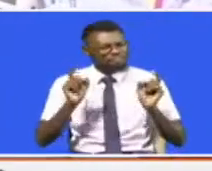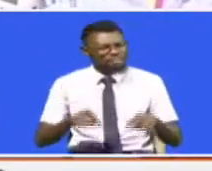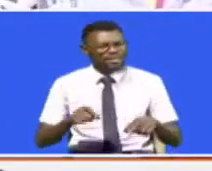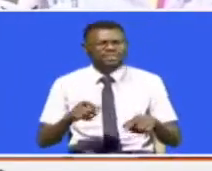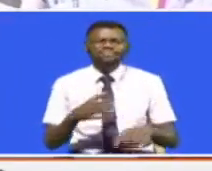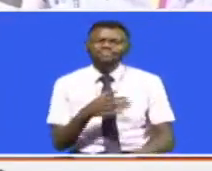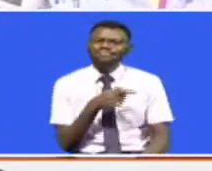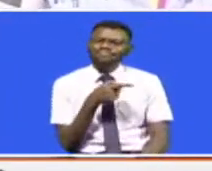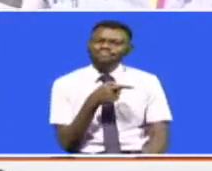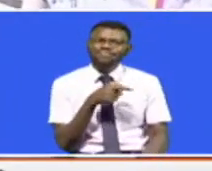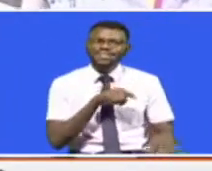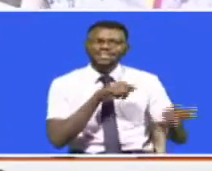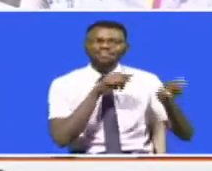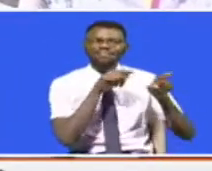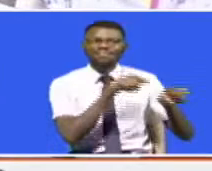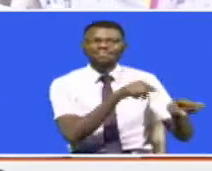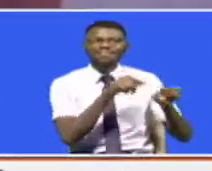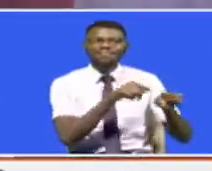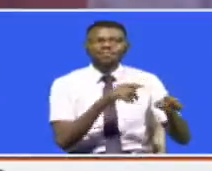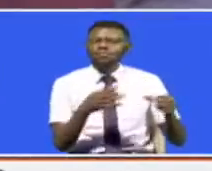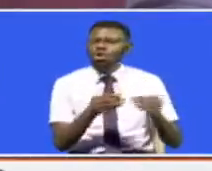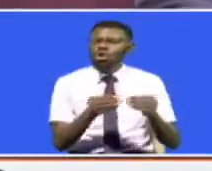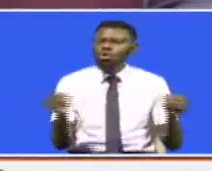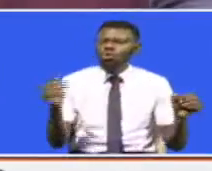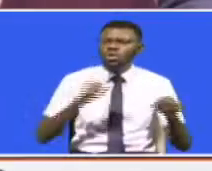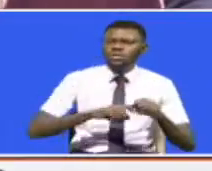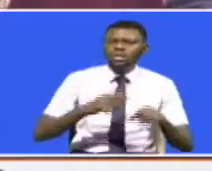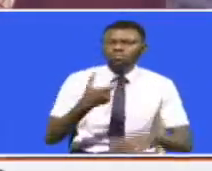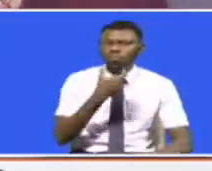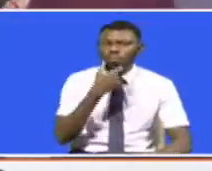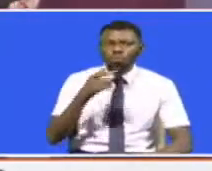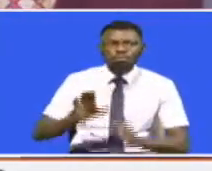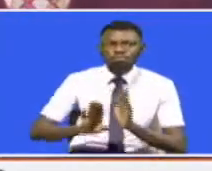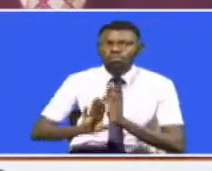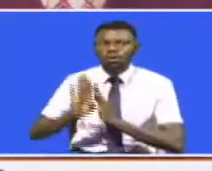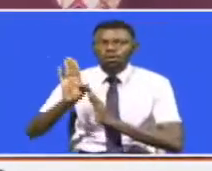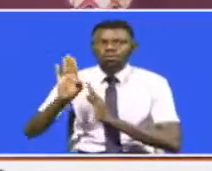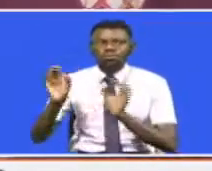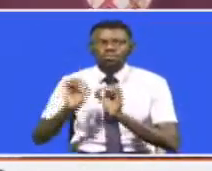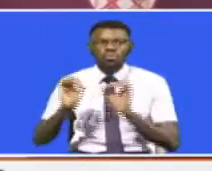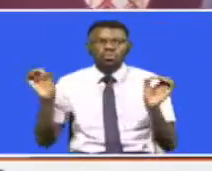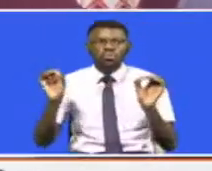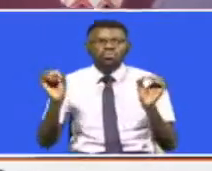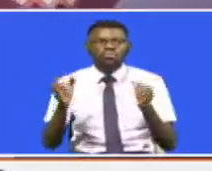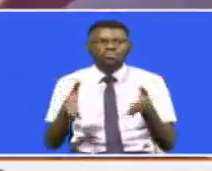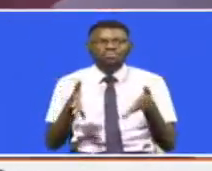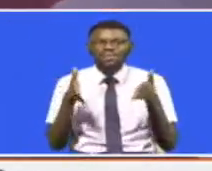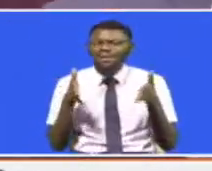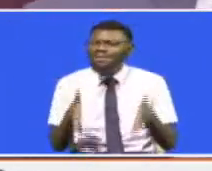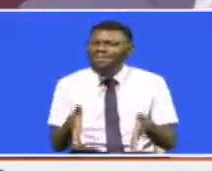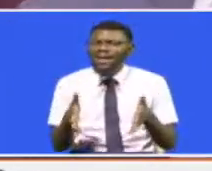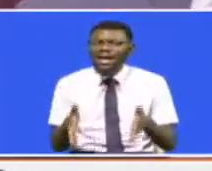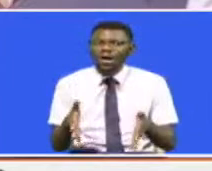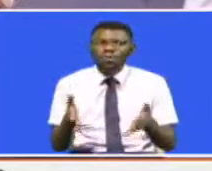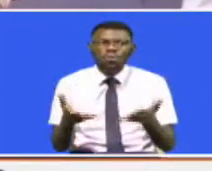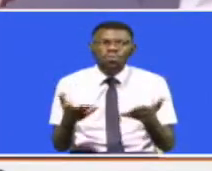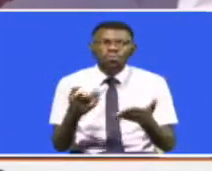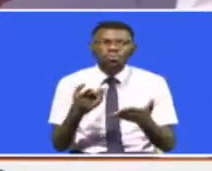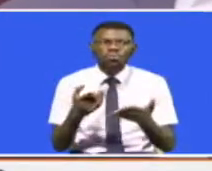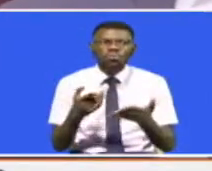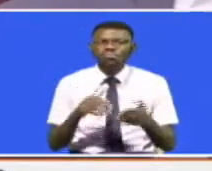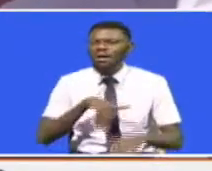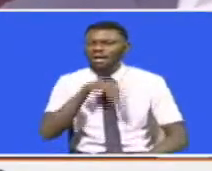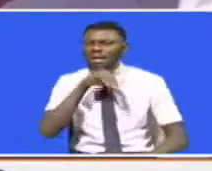He has derailed the development in Luo Nyanza for far too long. Raila Amolo Odinga is no longer a factor because you have seen what is happening in the Bomas of Kenya.